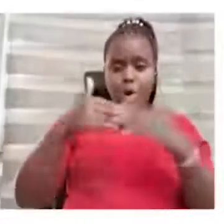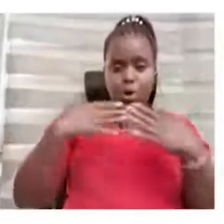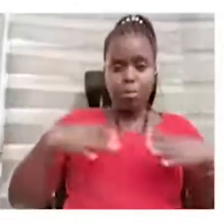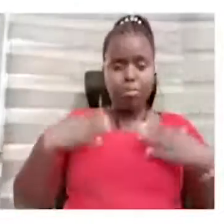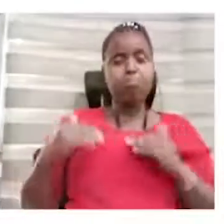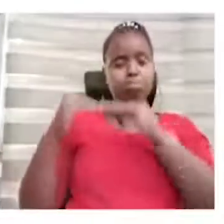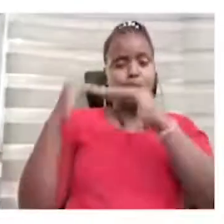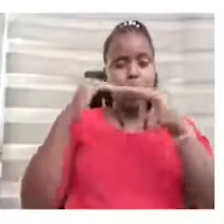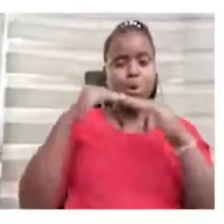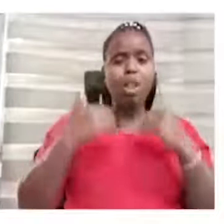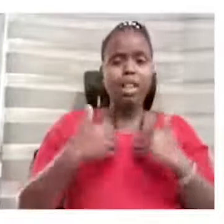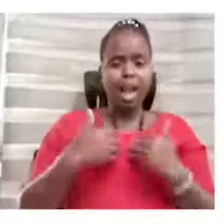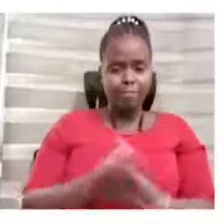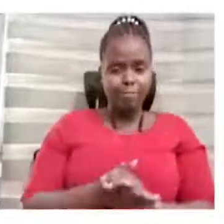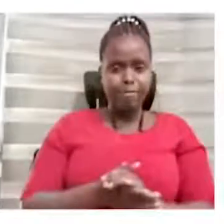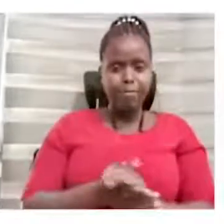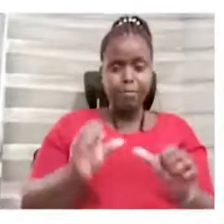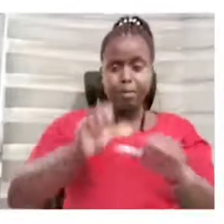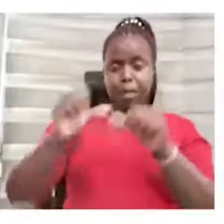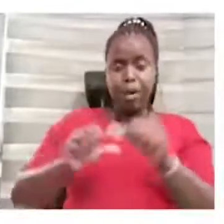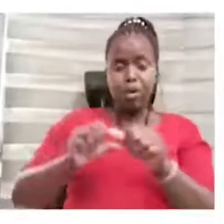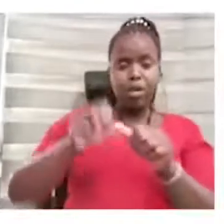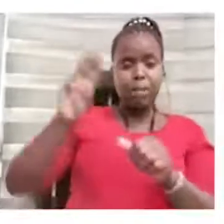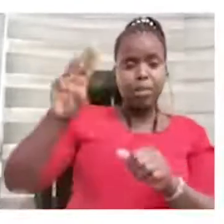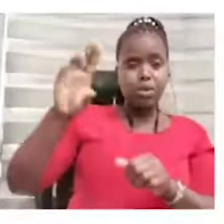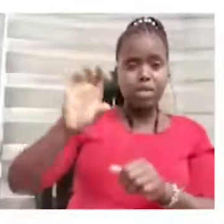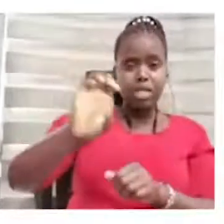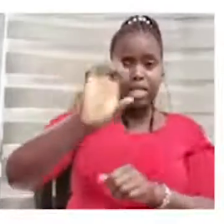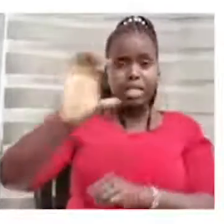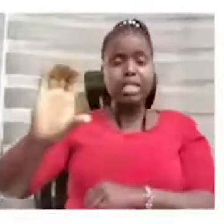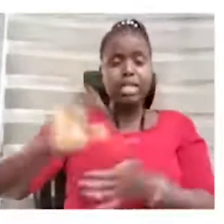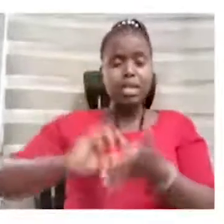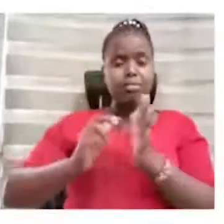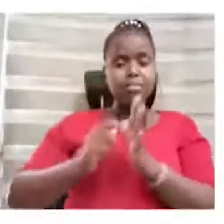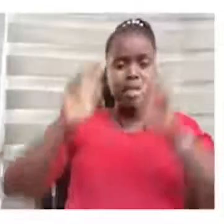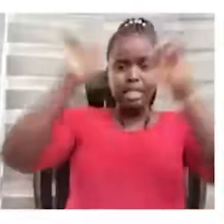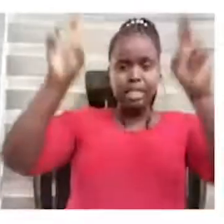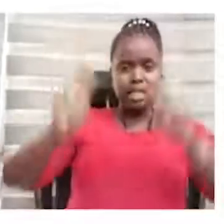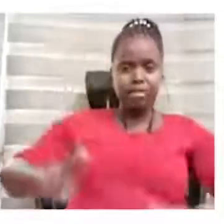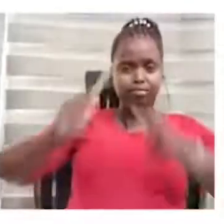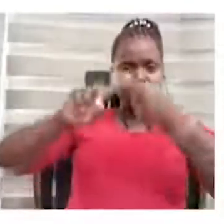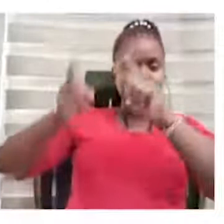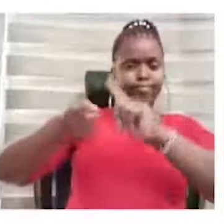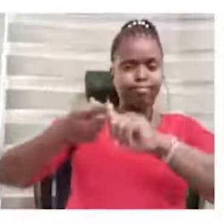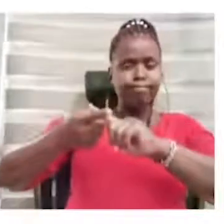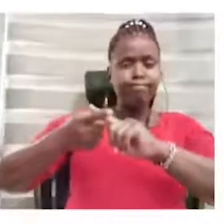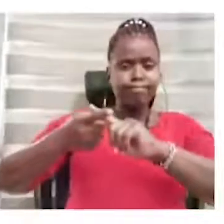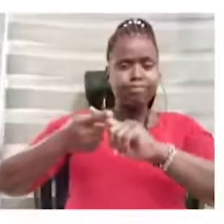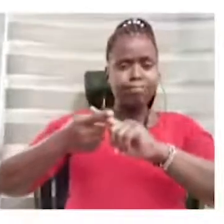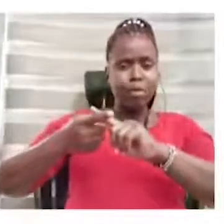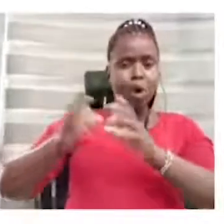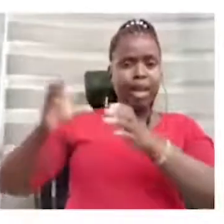World Wide Web Consortium, W3C, for those who don't know, is an international standards body that develops the core standards for the